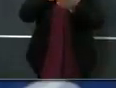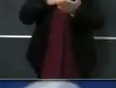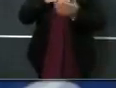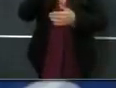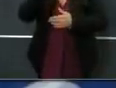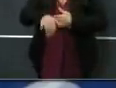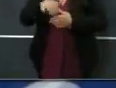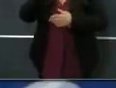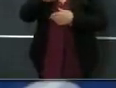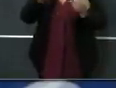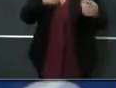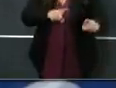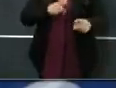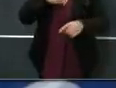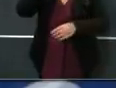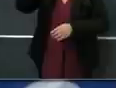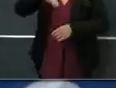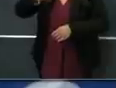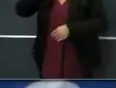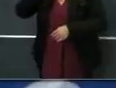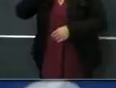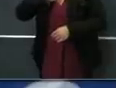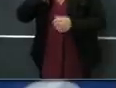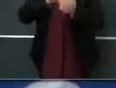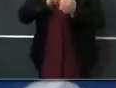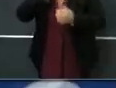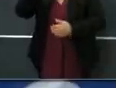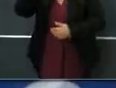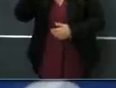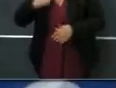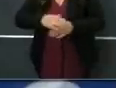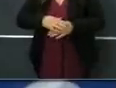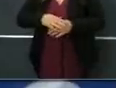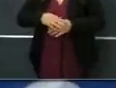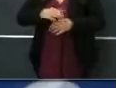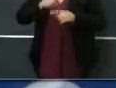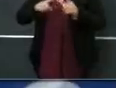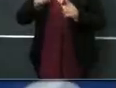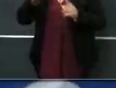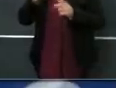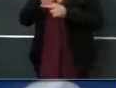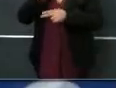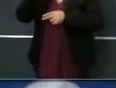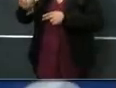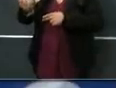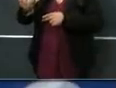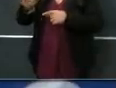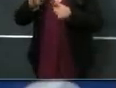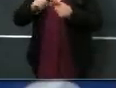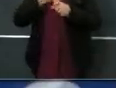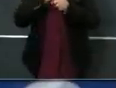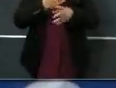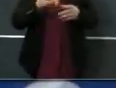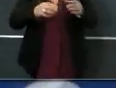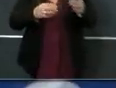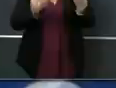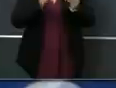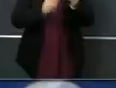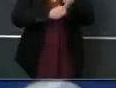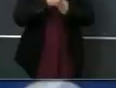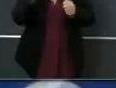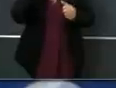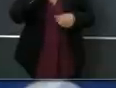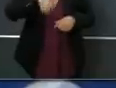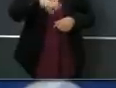on politics and frustration that puts people's lives at risk and ultimately sets back the cause of economic growth